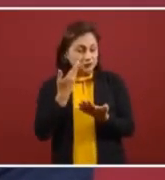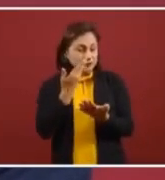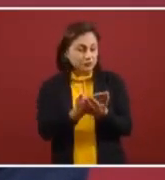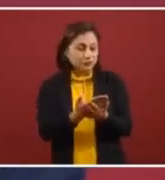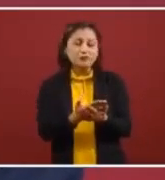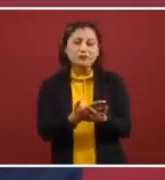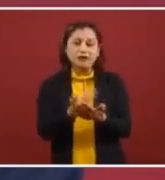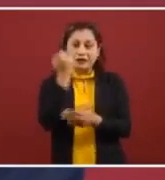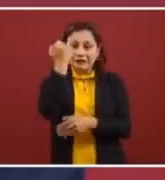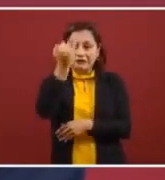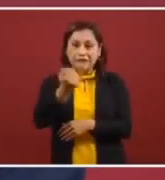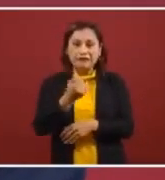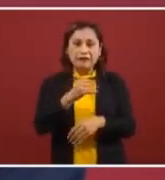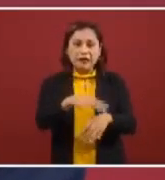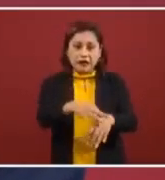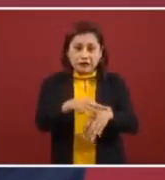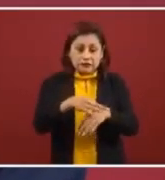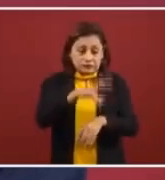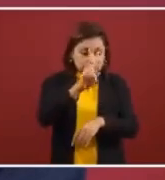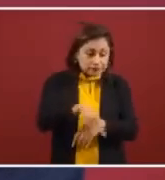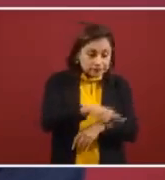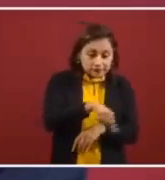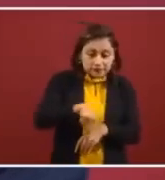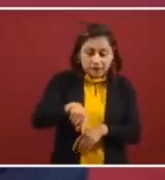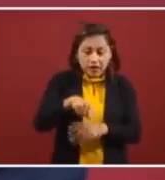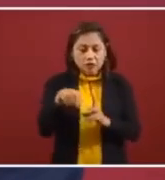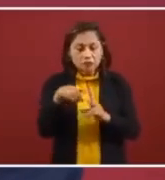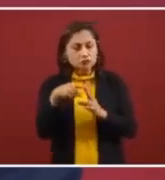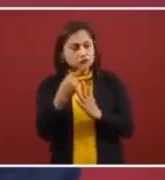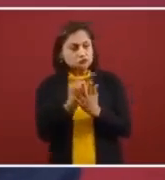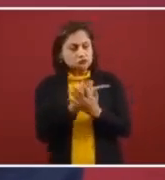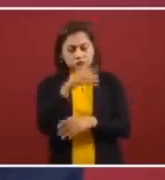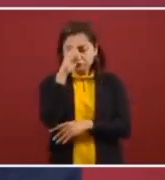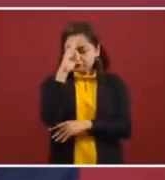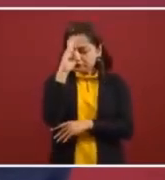we calculate we're going to get in income.